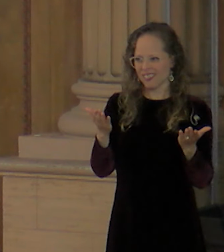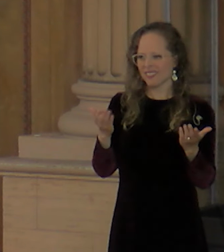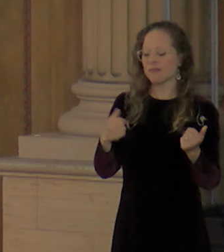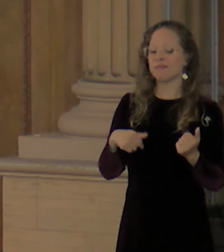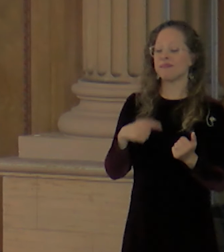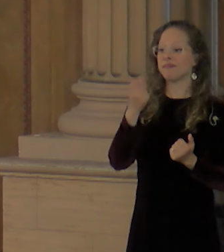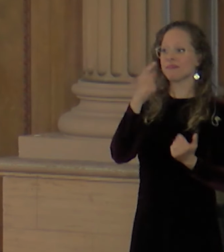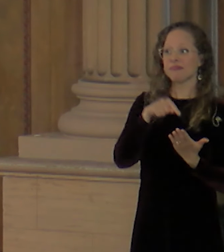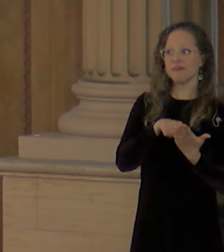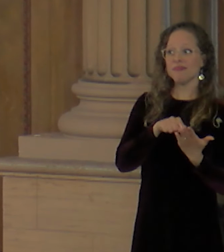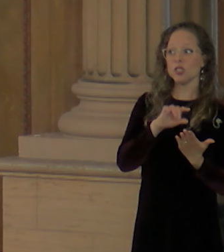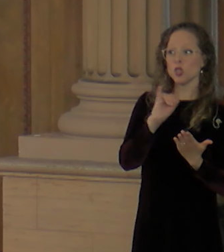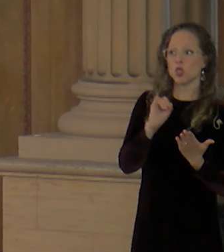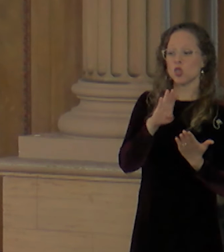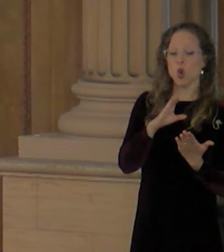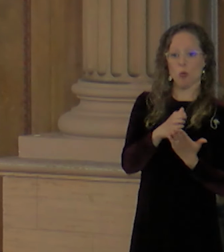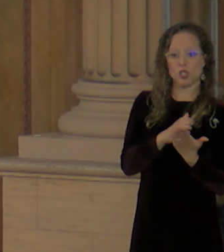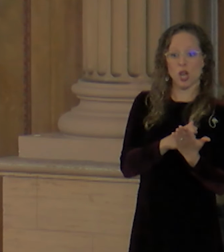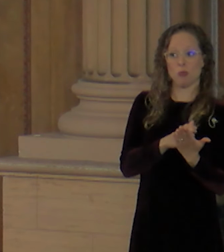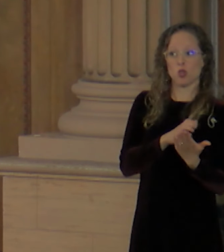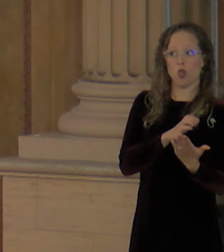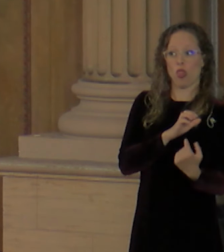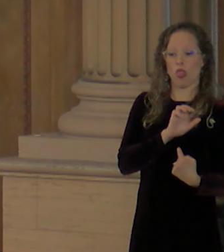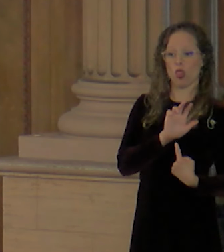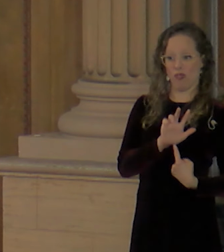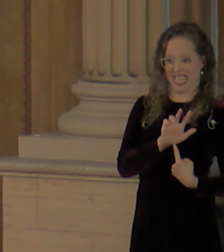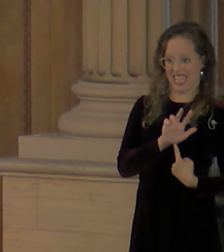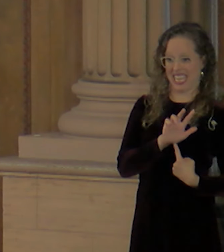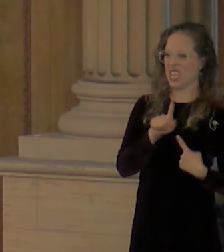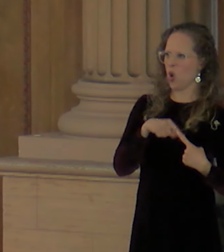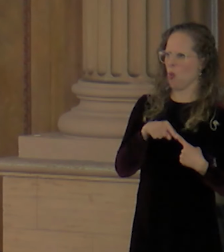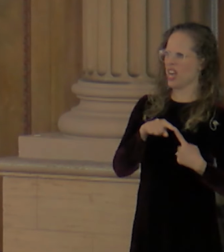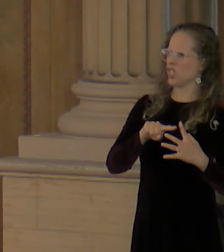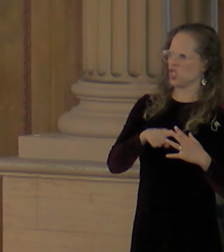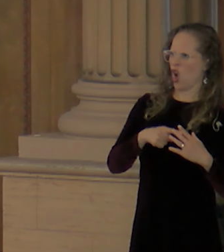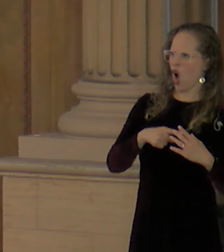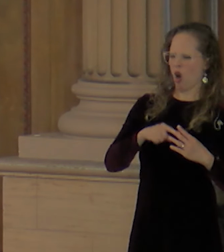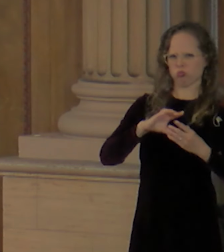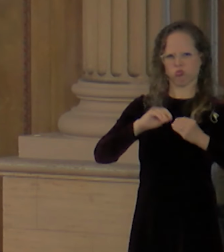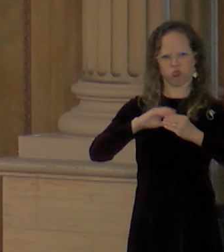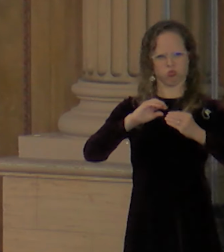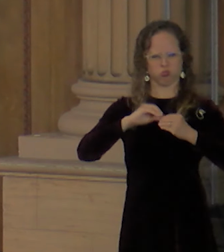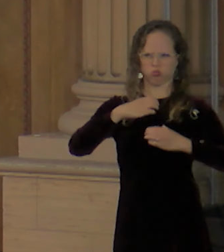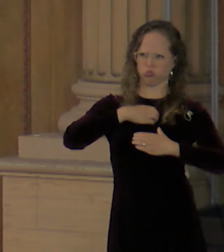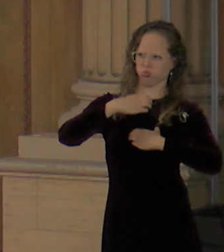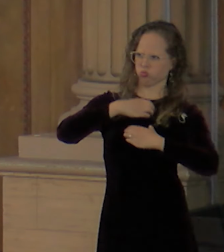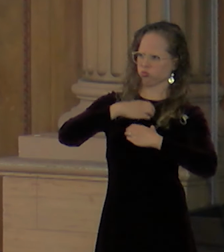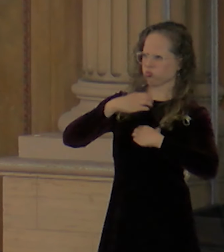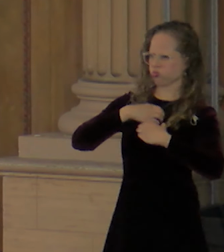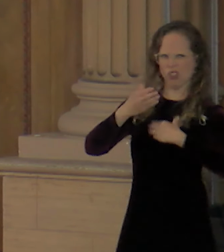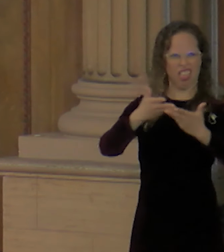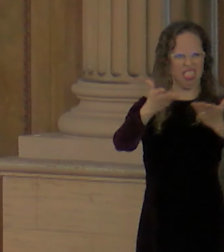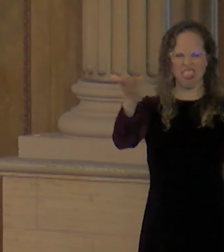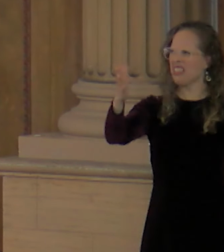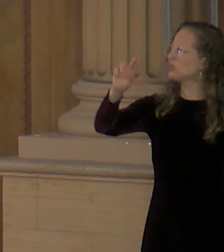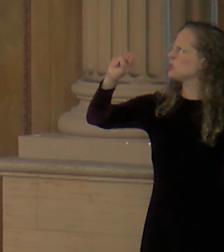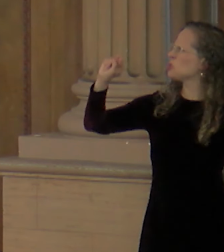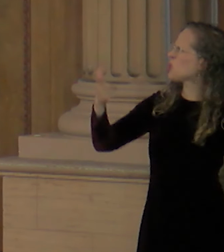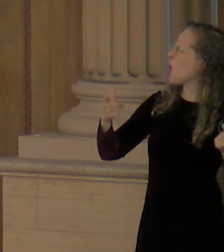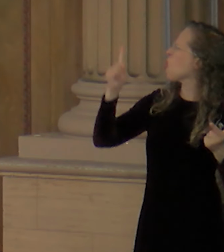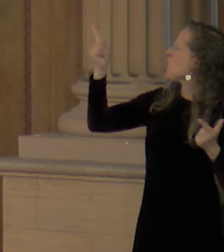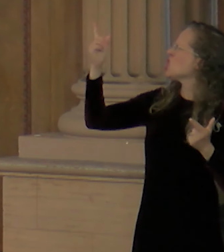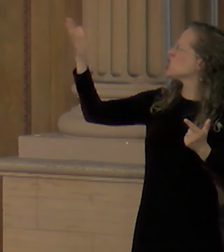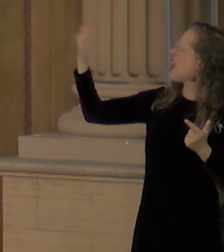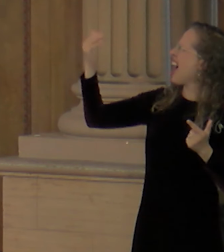Job first starts complaining, he looks at the brokenness of the world and the brokenness of his life, and Job says, this whole thing is bad. Burn the whole thing down. Shut off the lights.